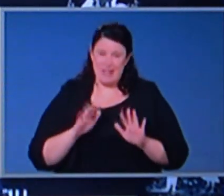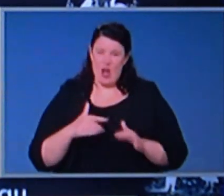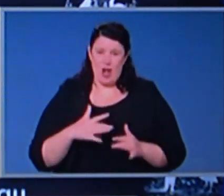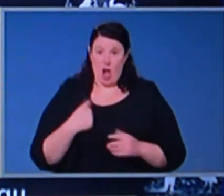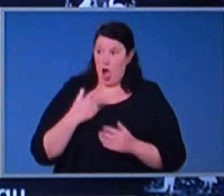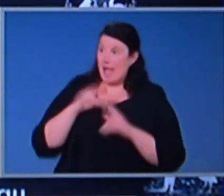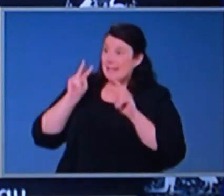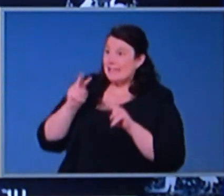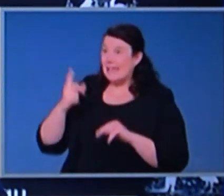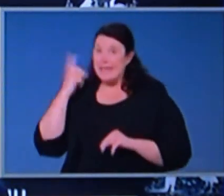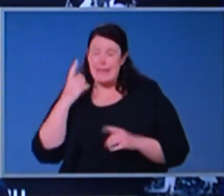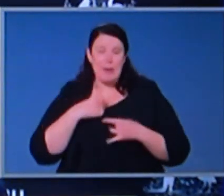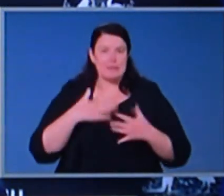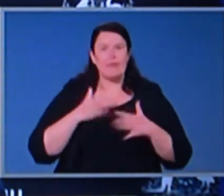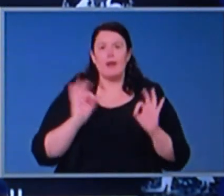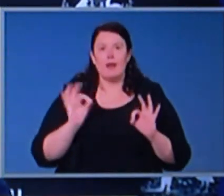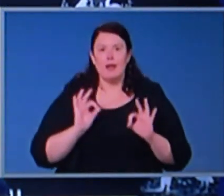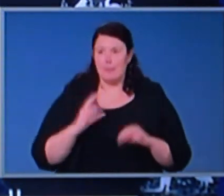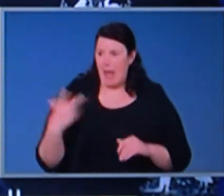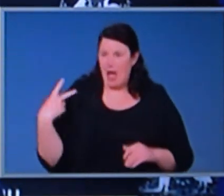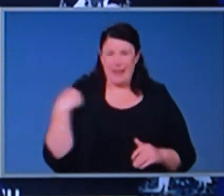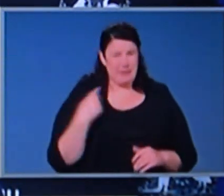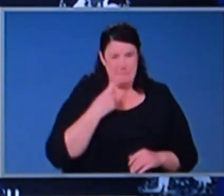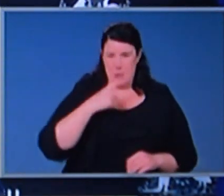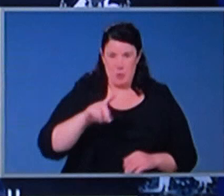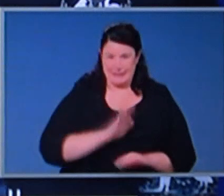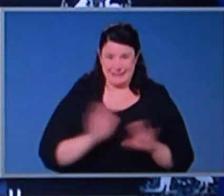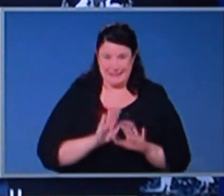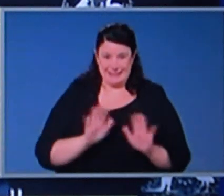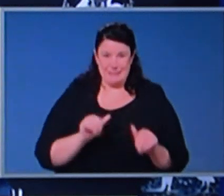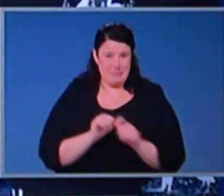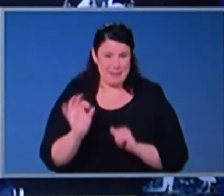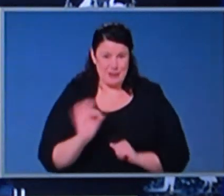something that I didn't hear myself. Certainly, and